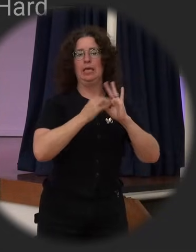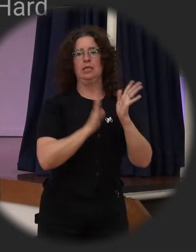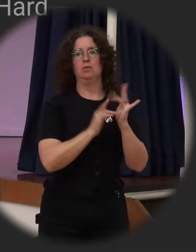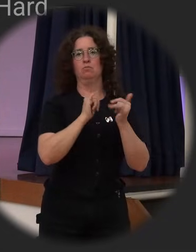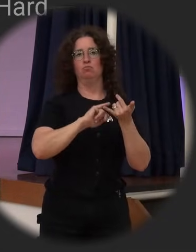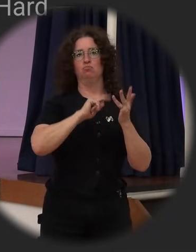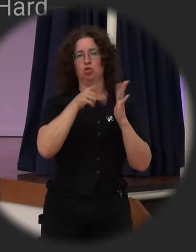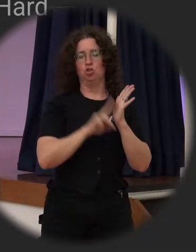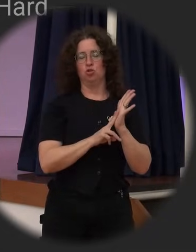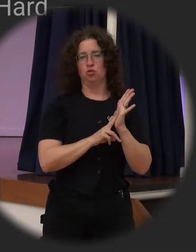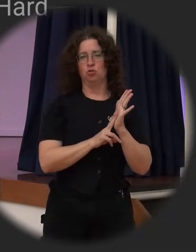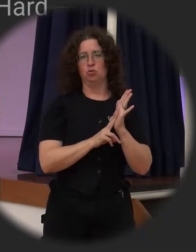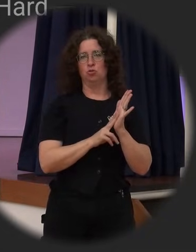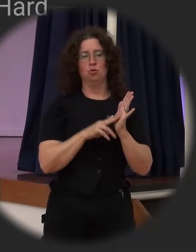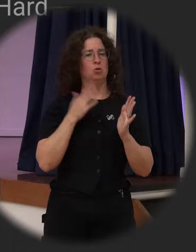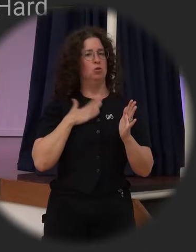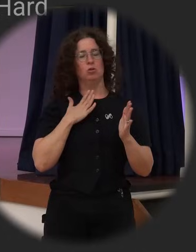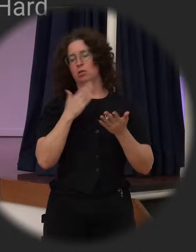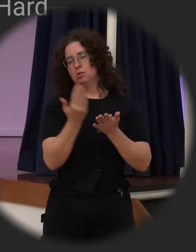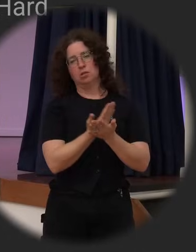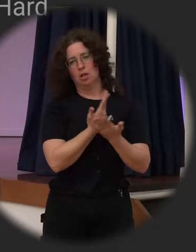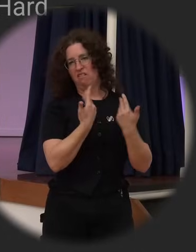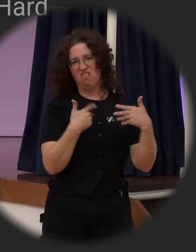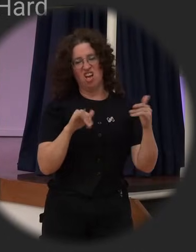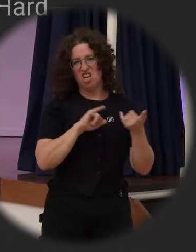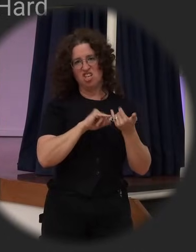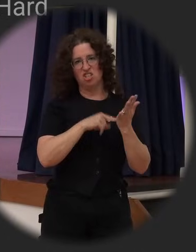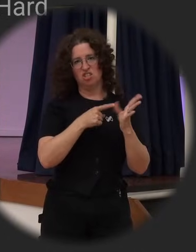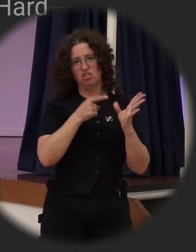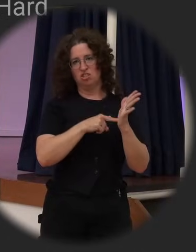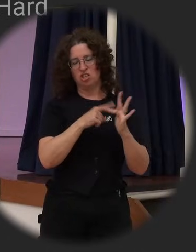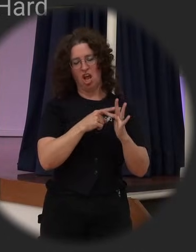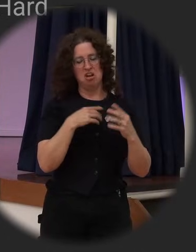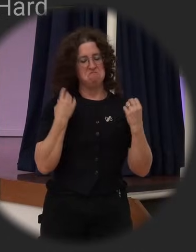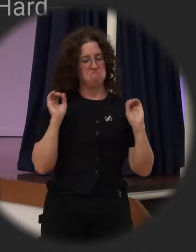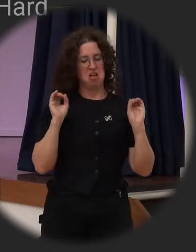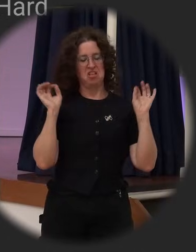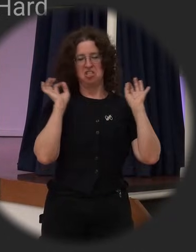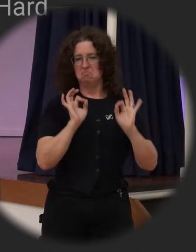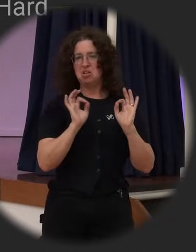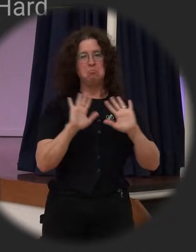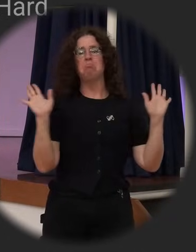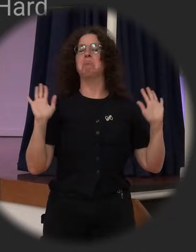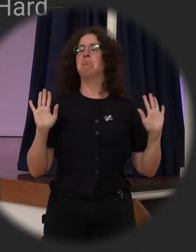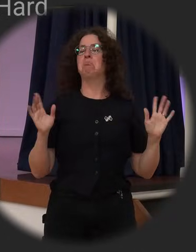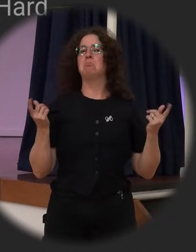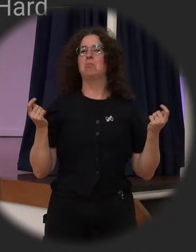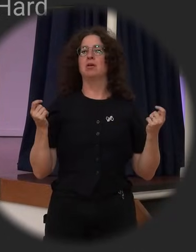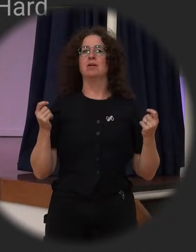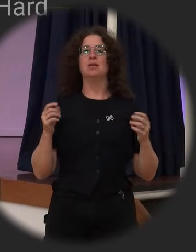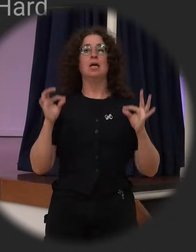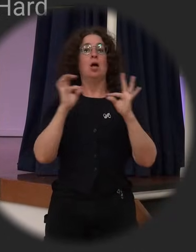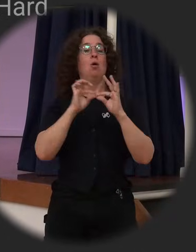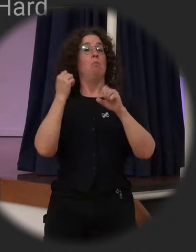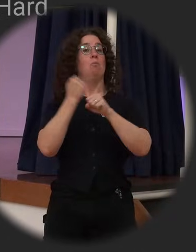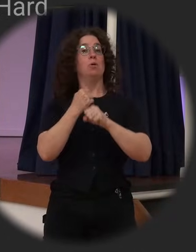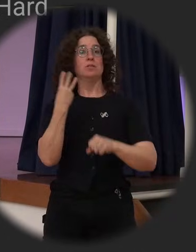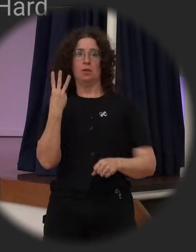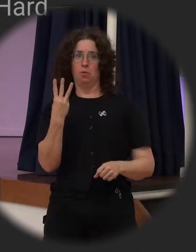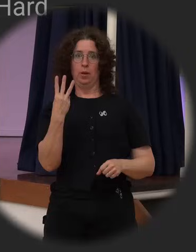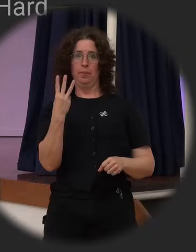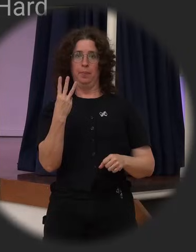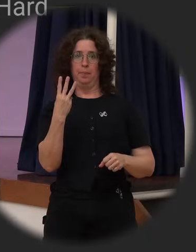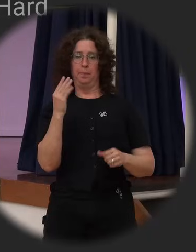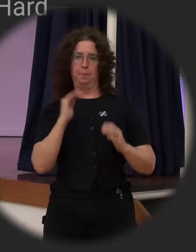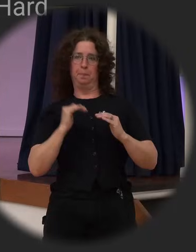play. You don't need to save any state about the map or anything special, it's very, very simple. But Baldur's Gate 3 takes that up quite a